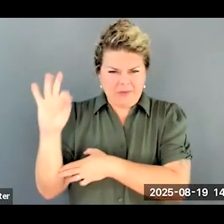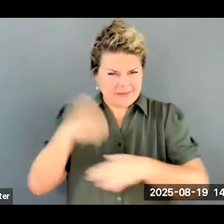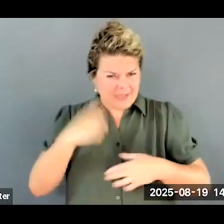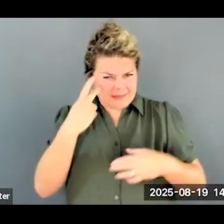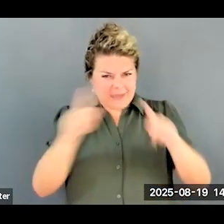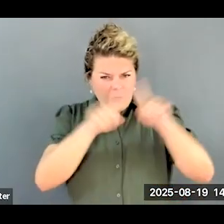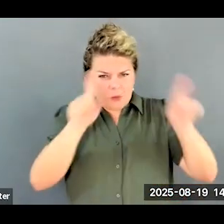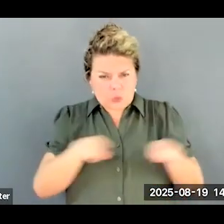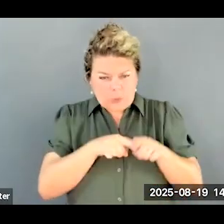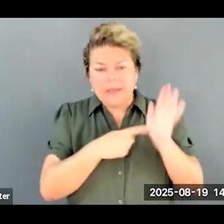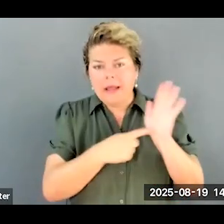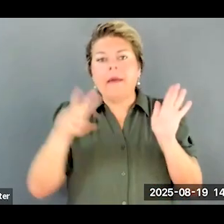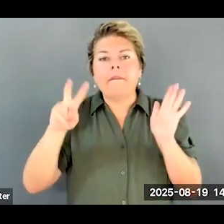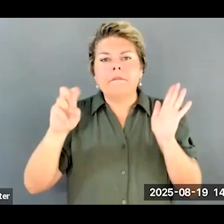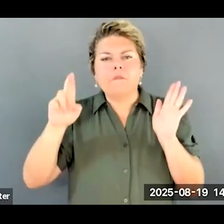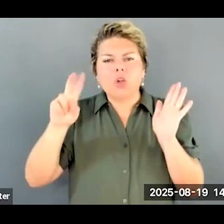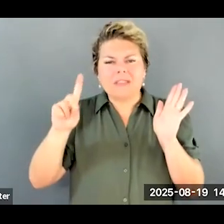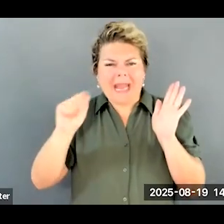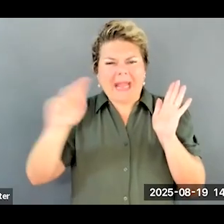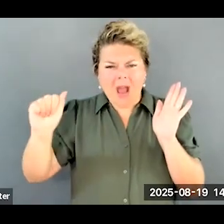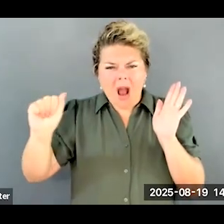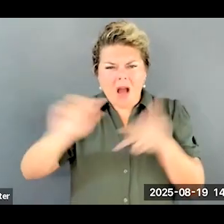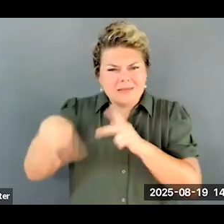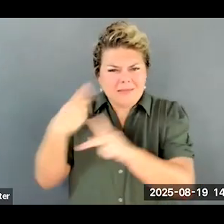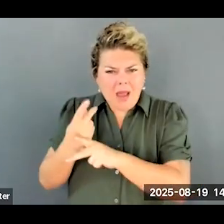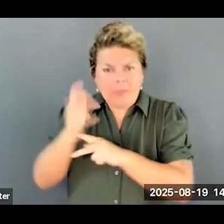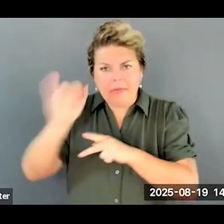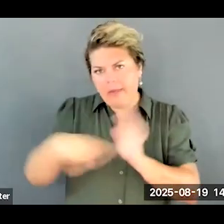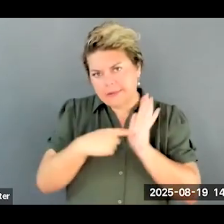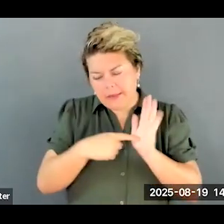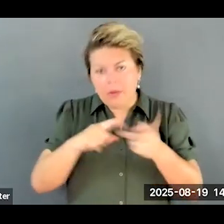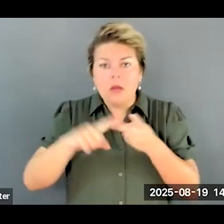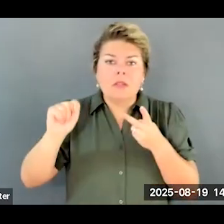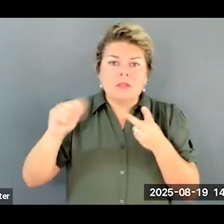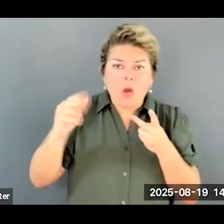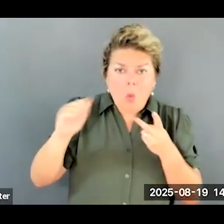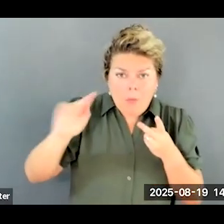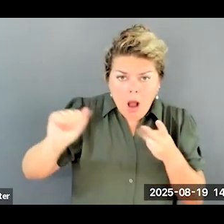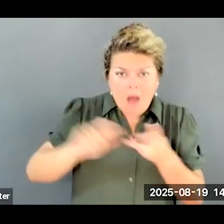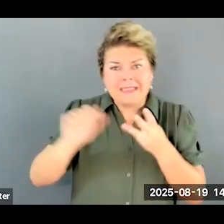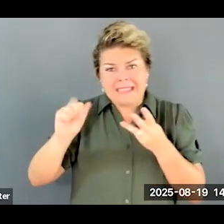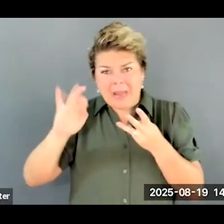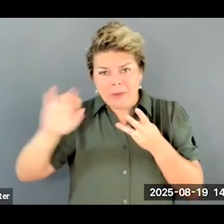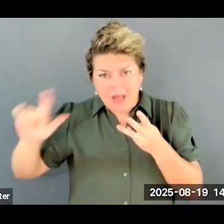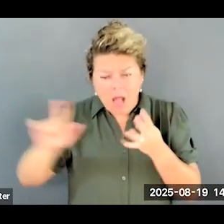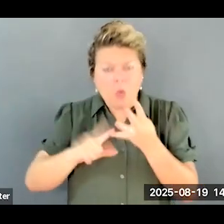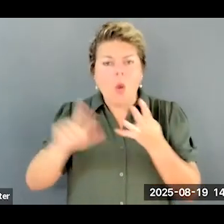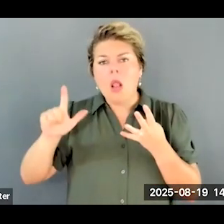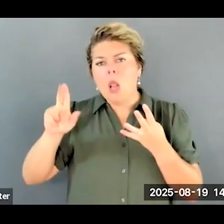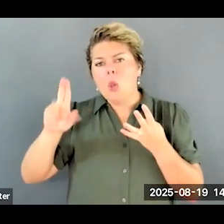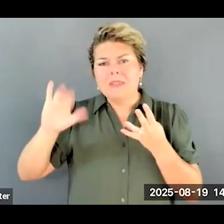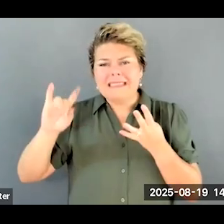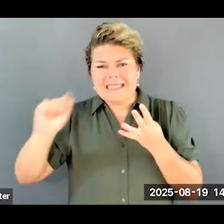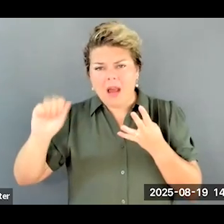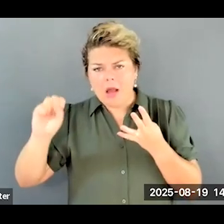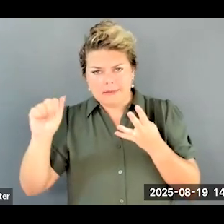have here is Verdana. Other examples include Tahoma, Arial, and Lucida Sans.